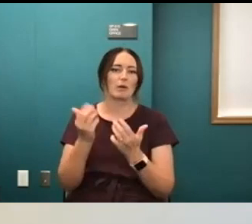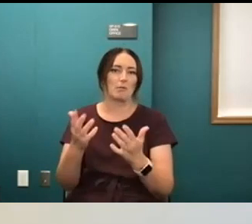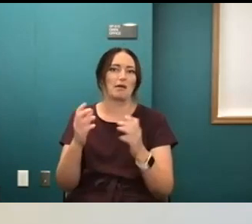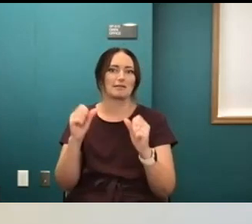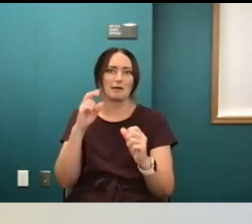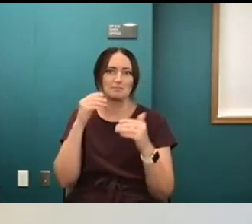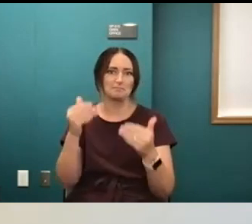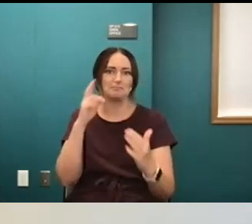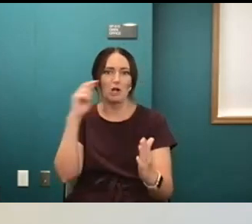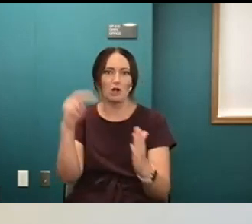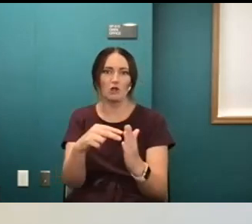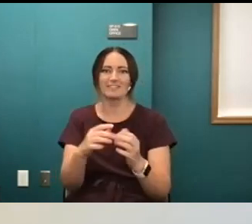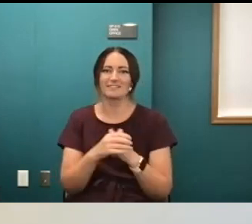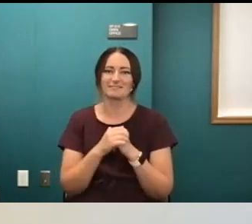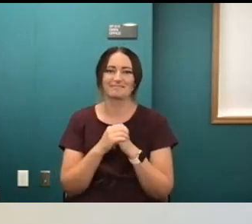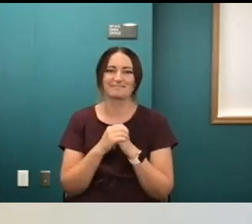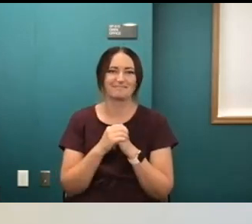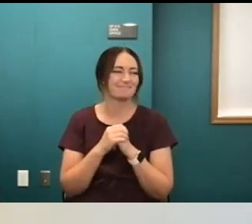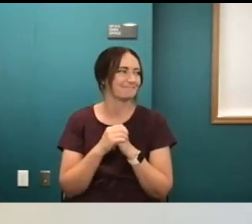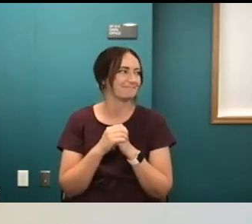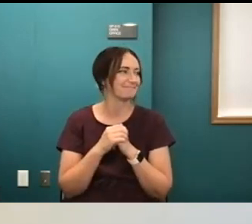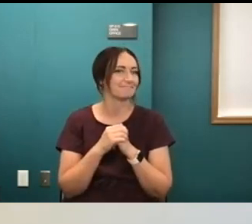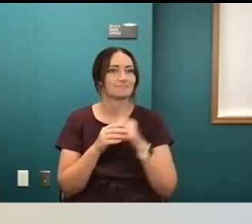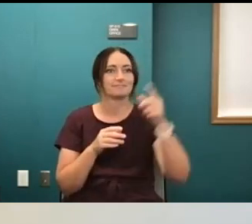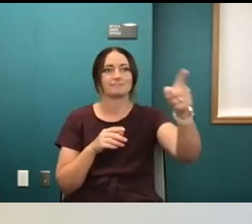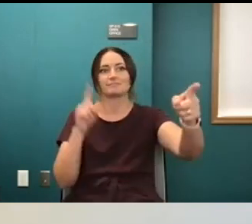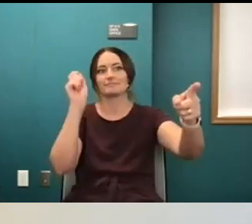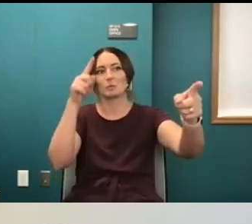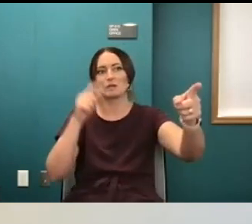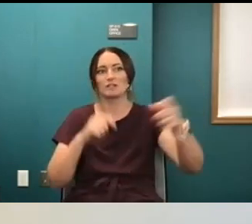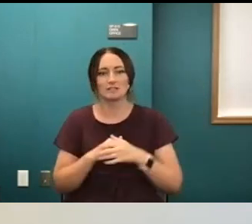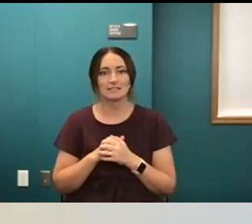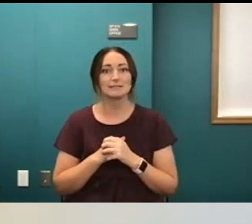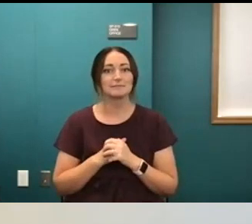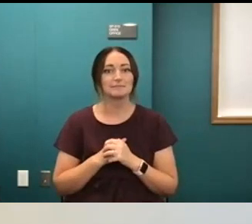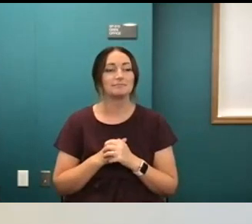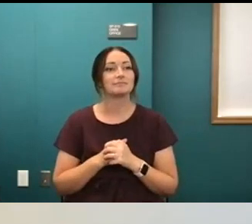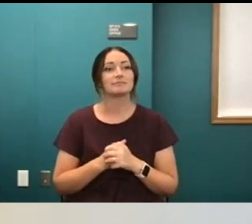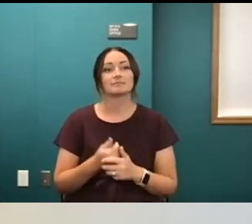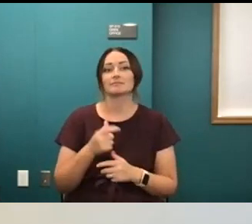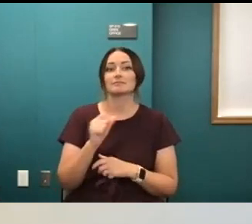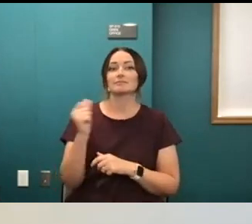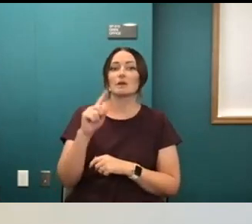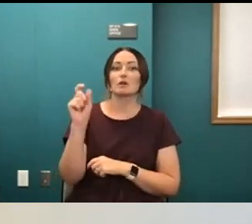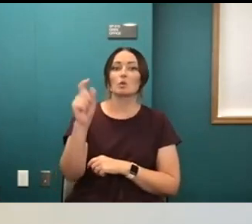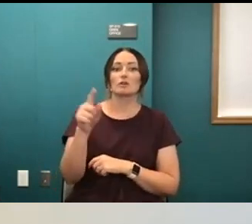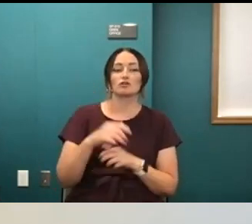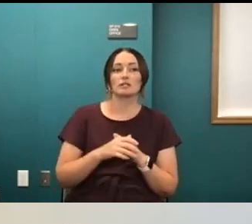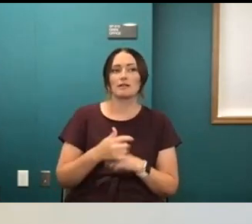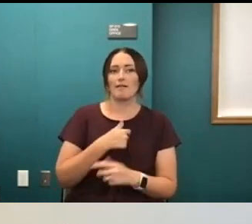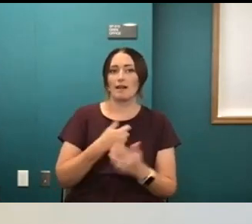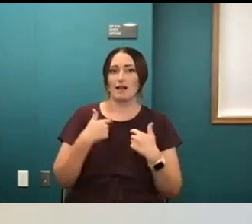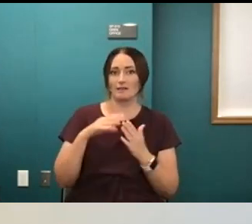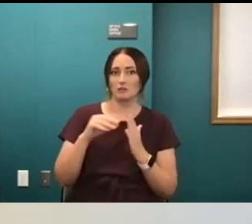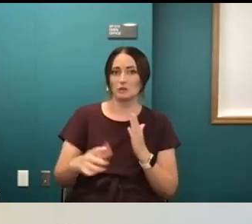it's gotten quite the facelift. So, and I know as, go ahead. I just have another question. So I have a student